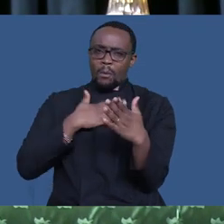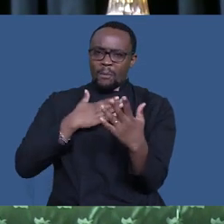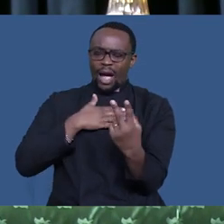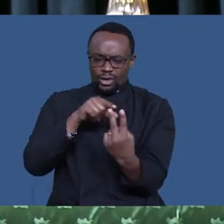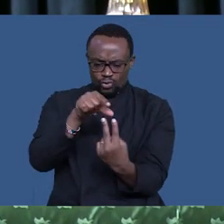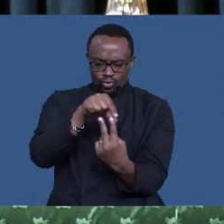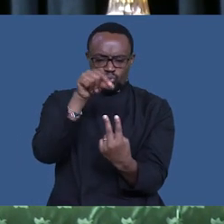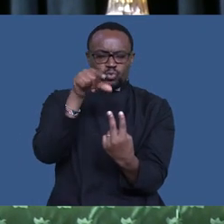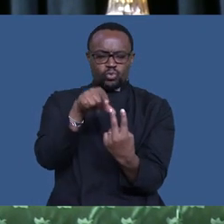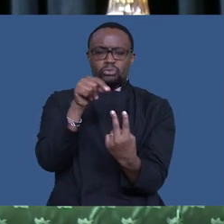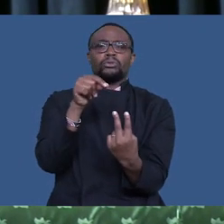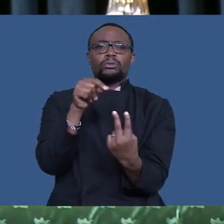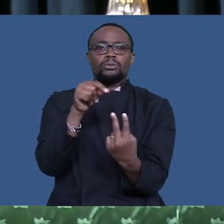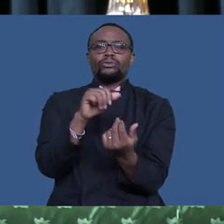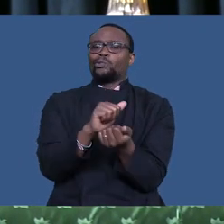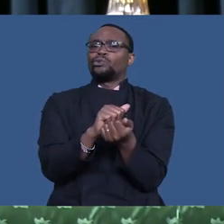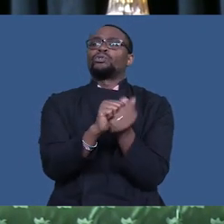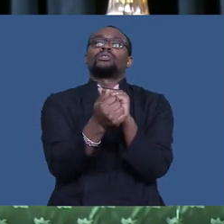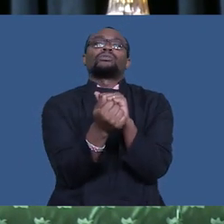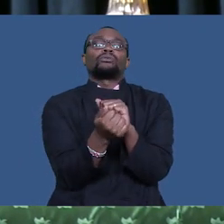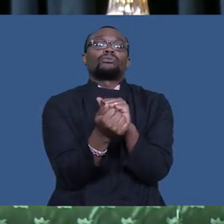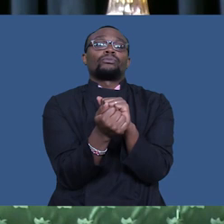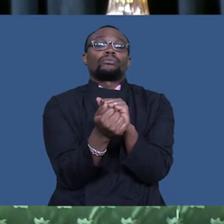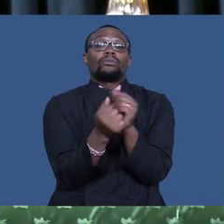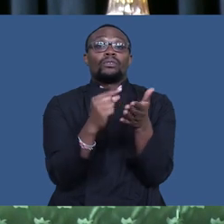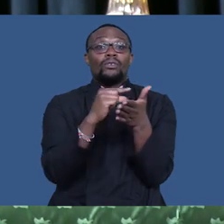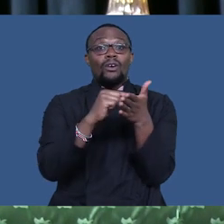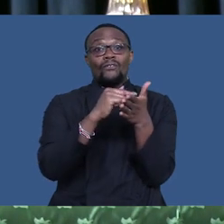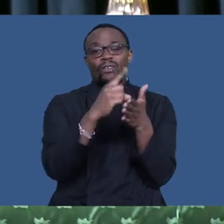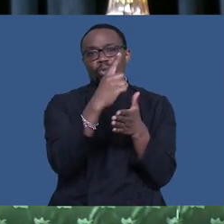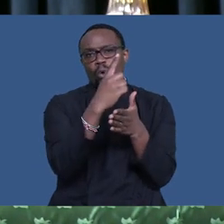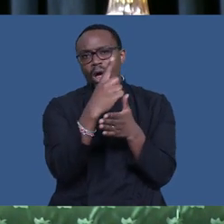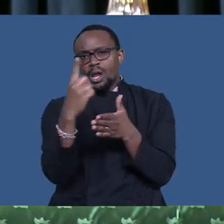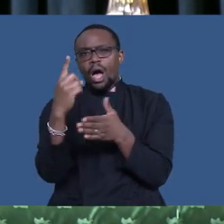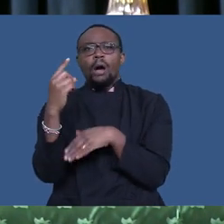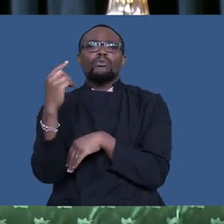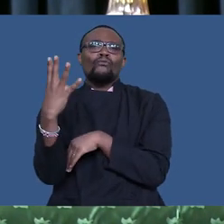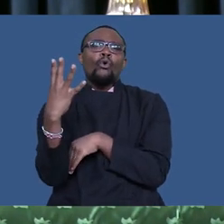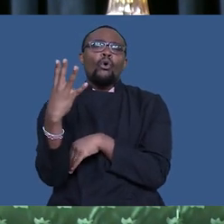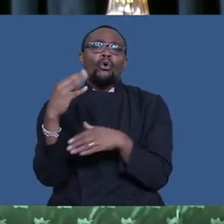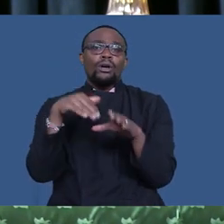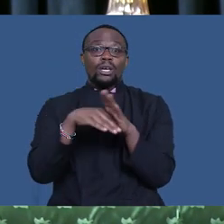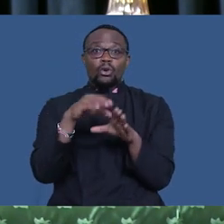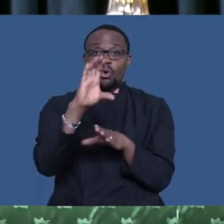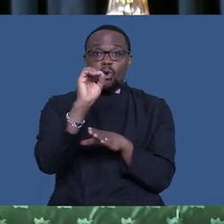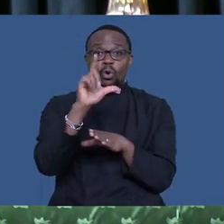choices that we make. In verse 1 all the way to 4 of